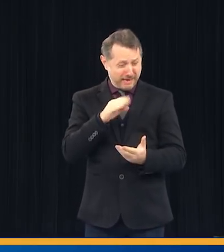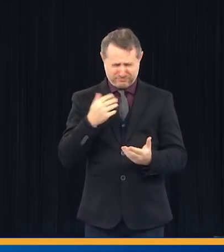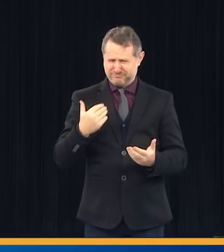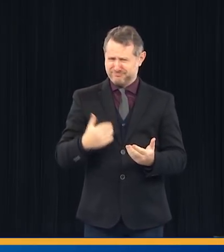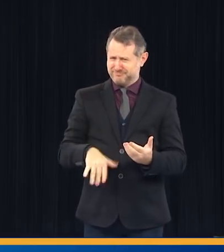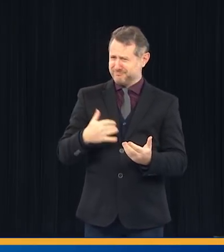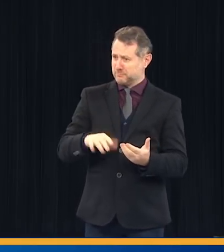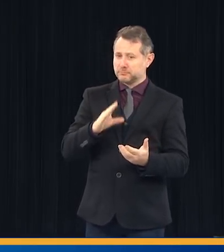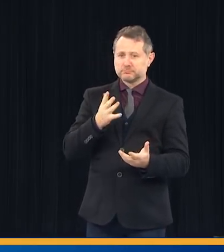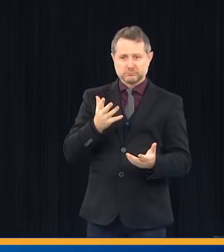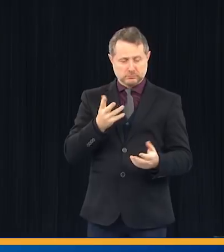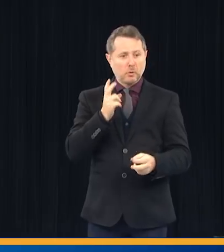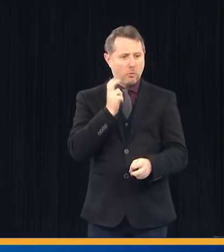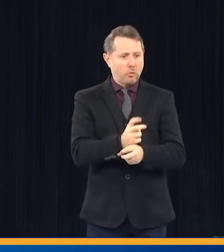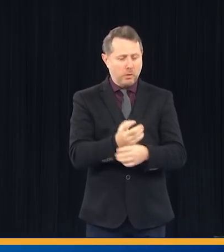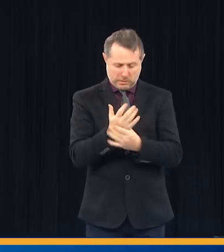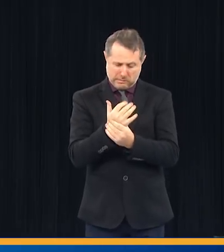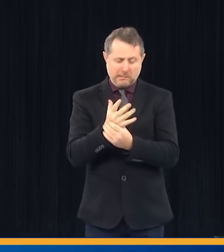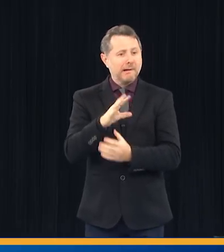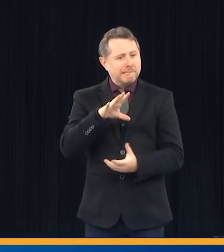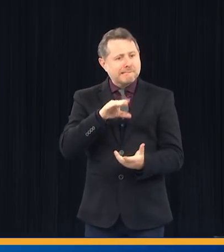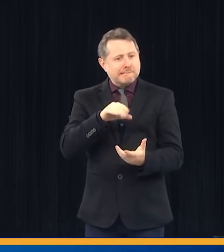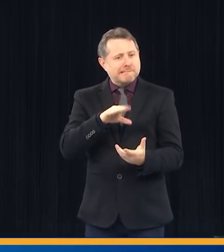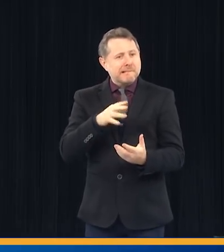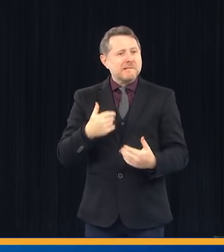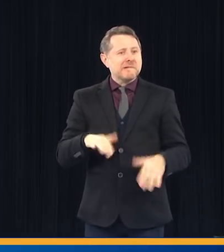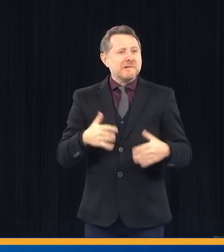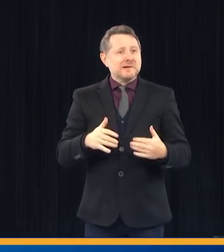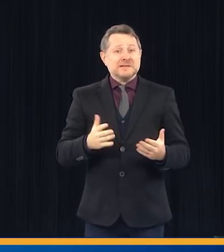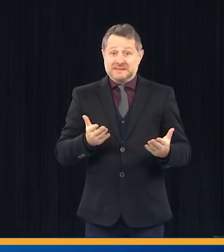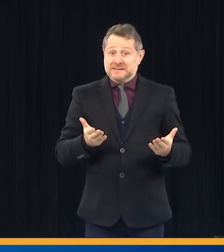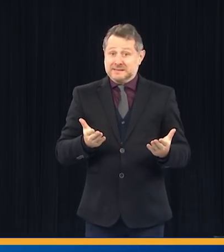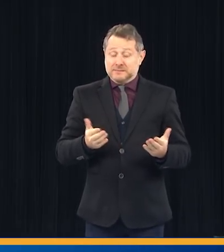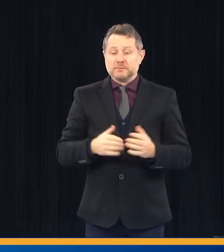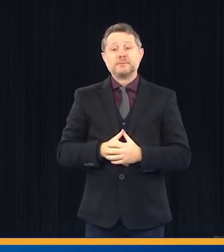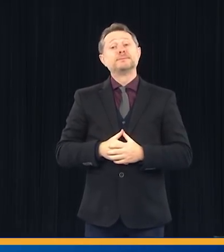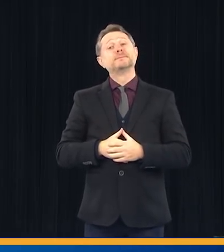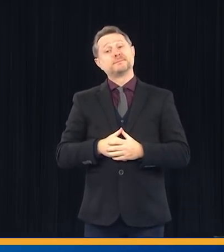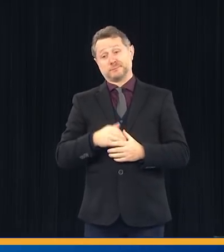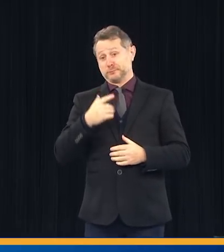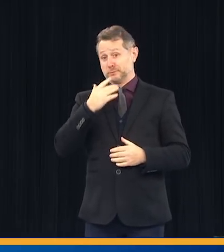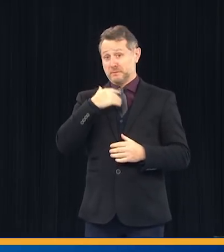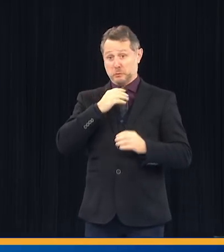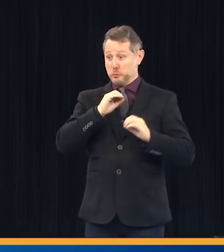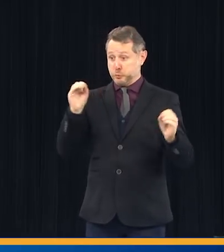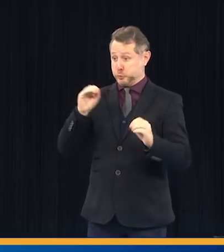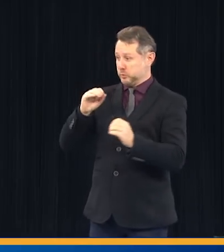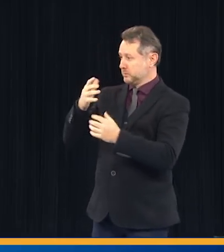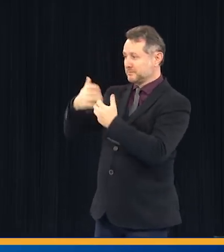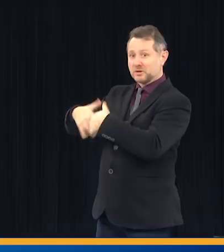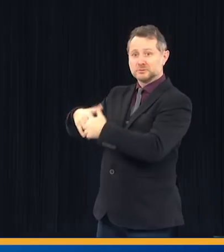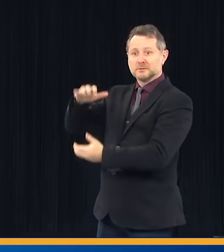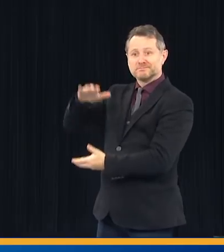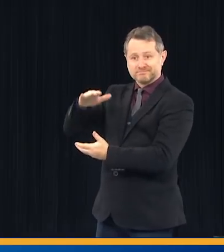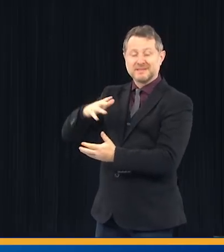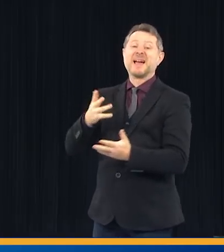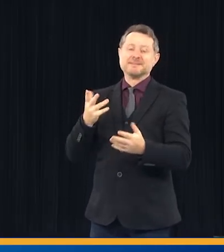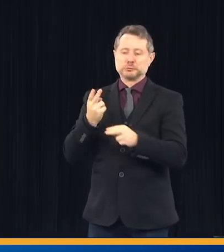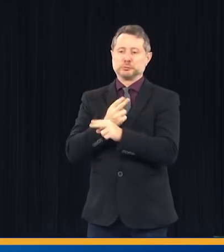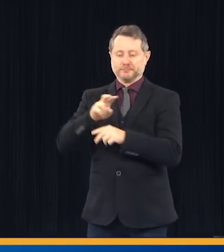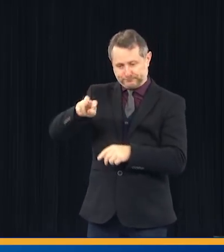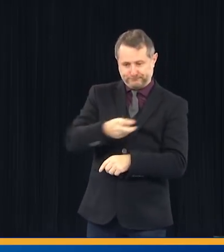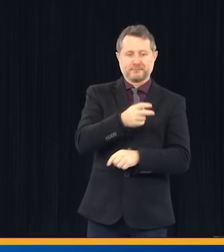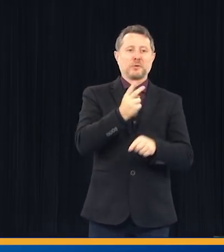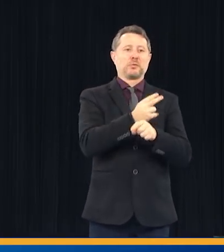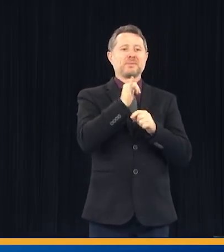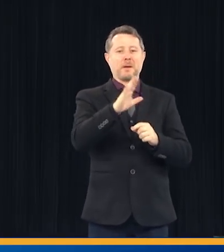you see how difficult it winds up being. This is the alternative if you don't have the ventilator.